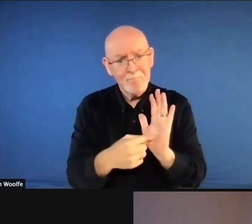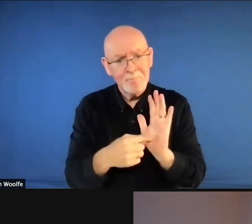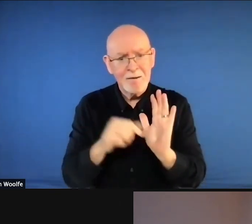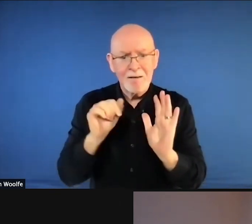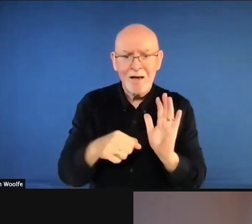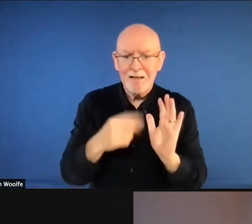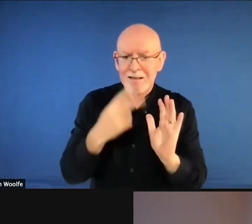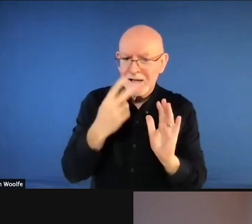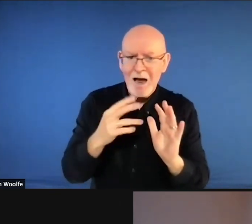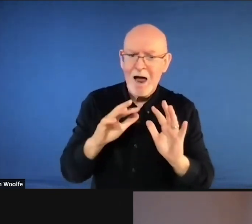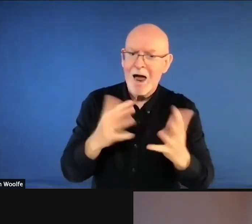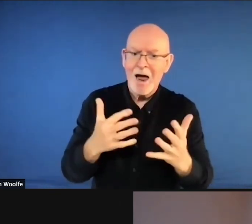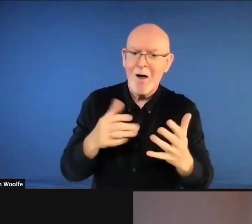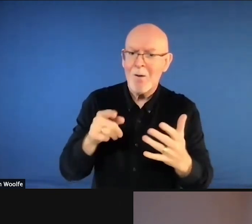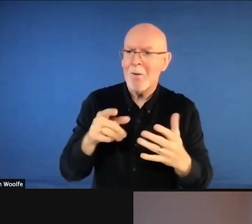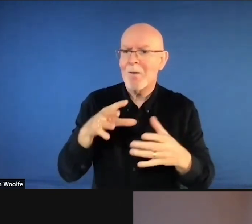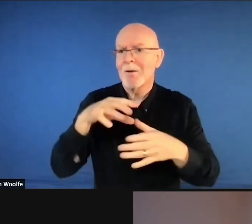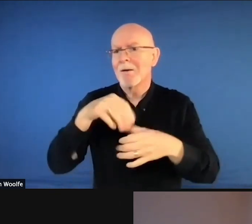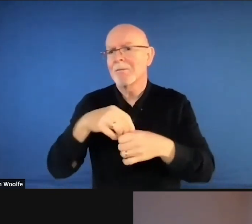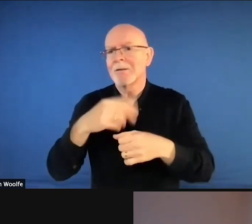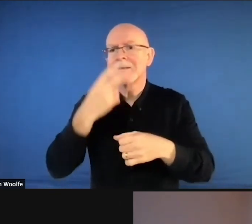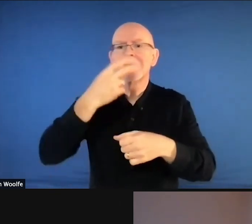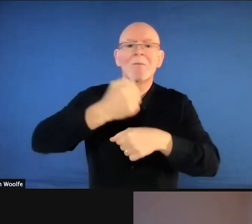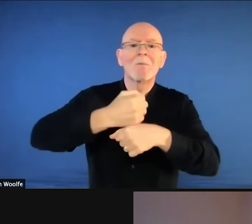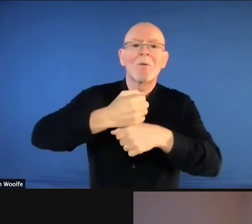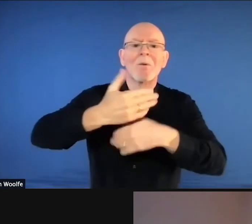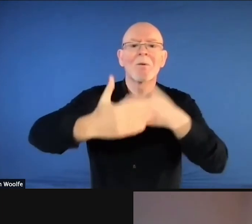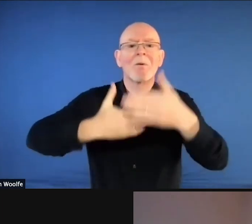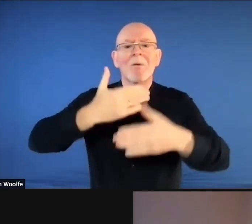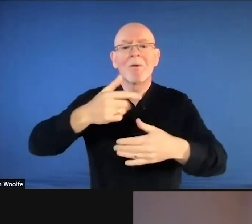with access to displaced populations?